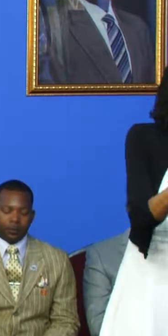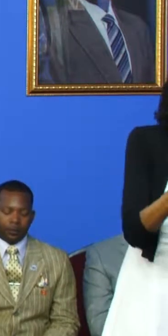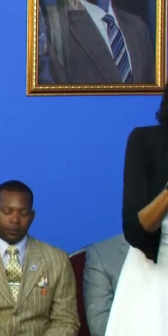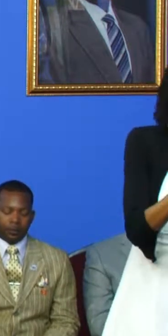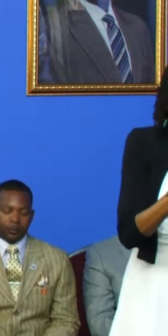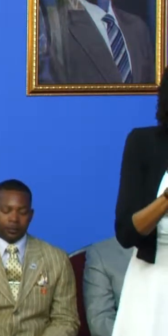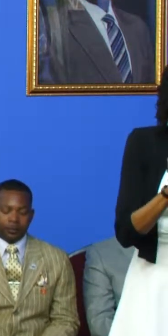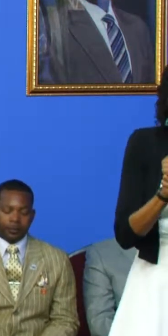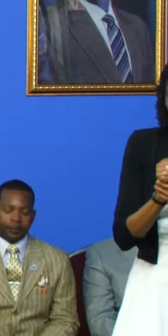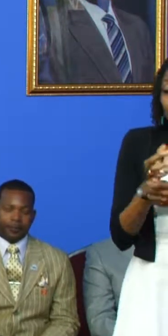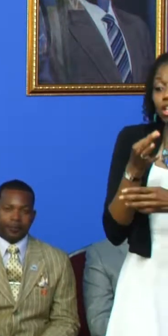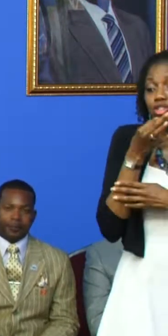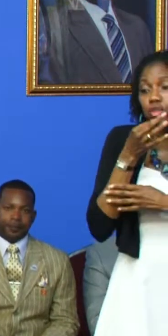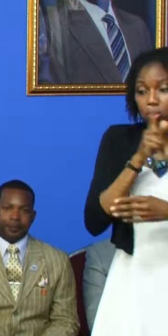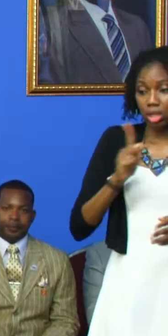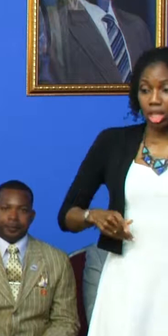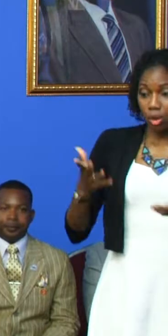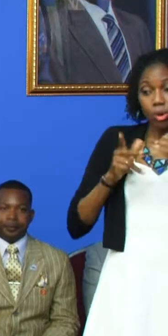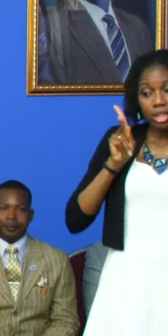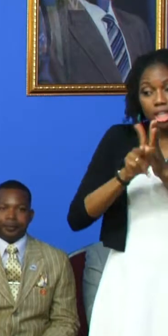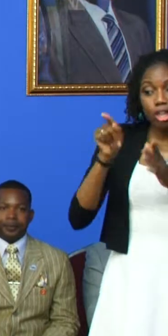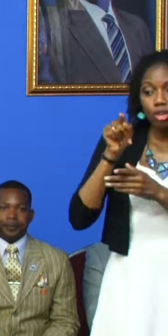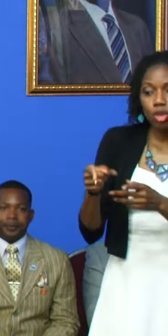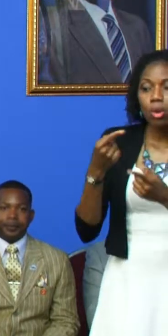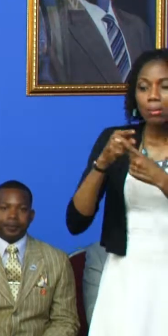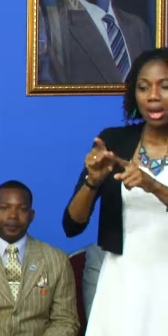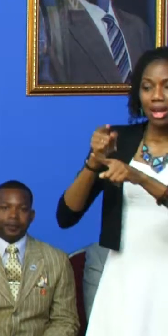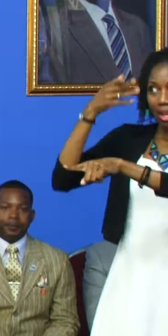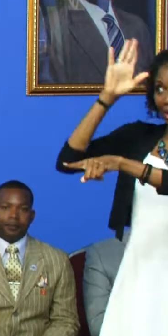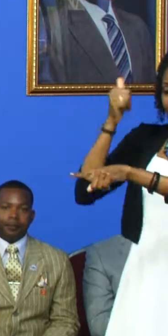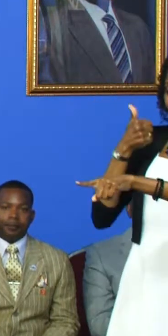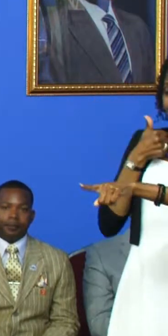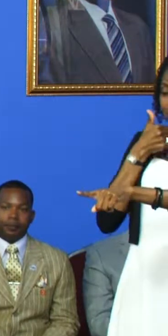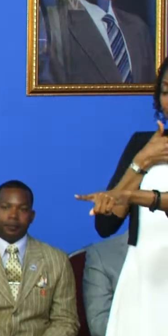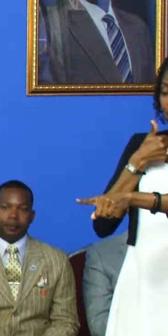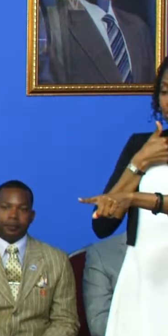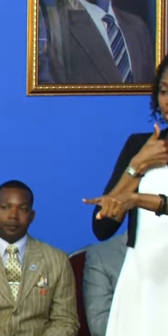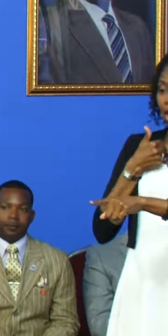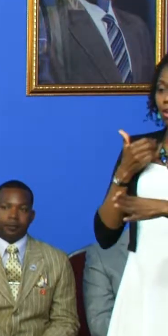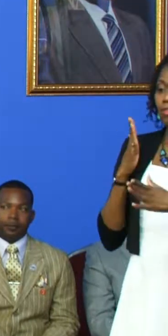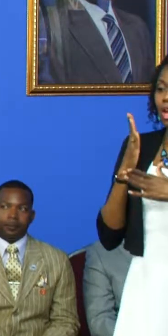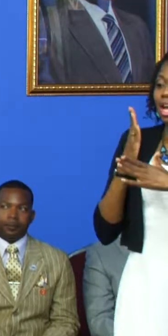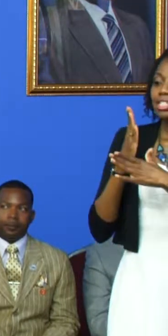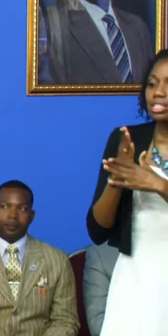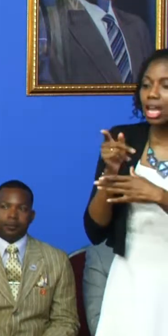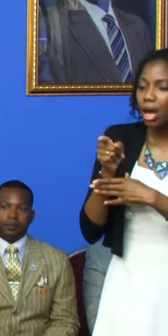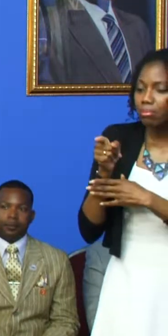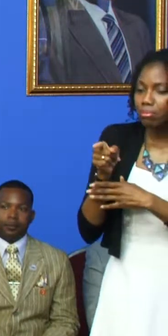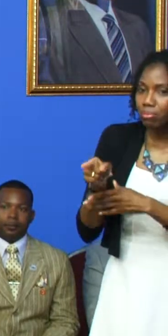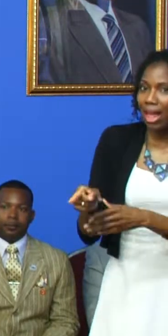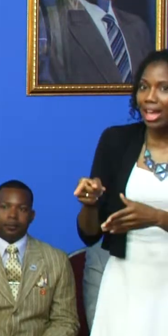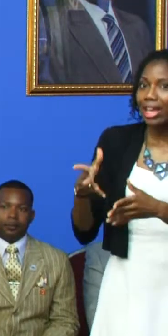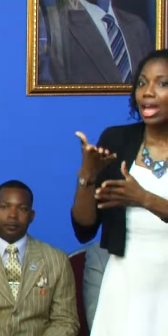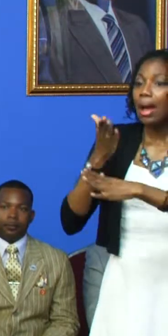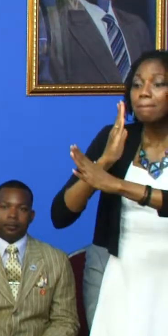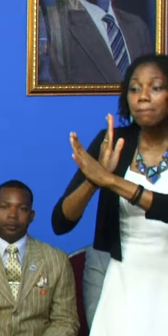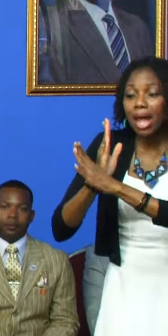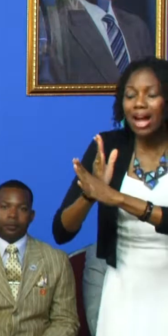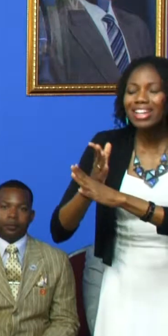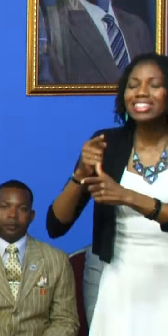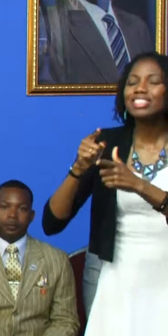to execution. And I interfered and gave your mama the savvy notion to hide